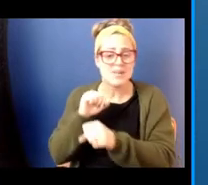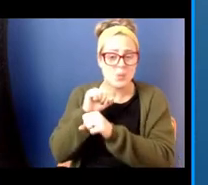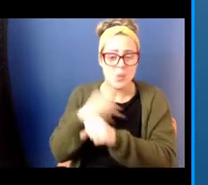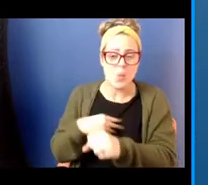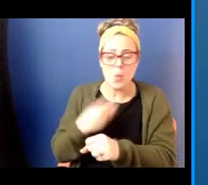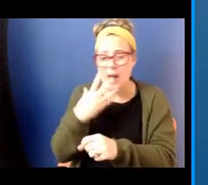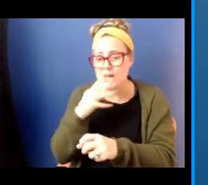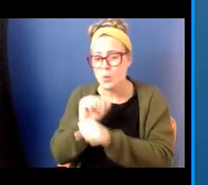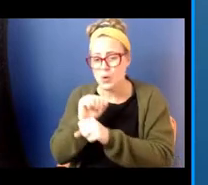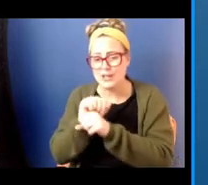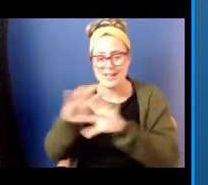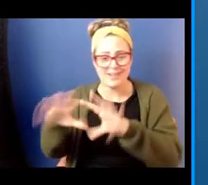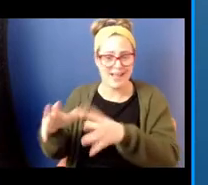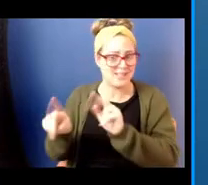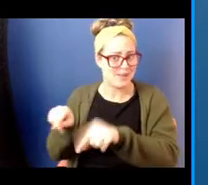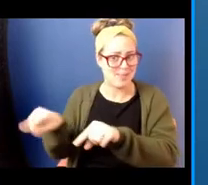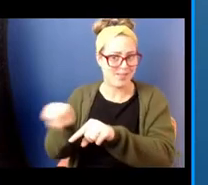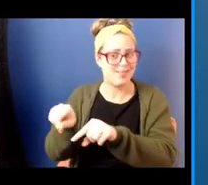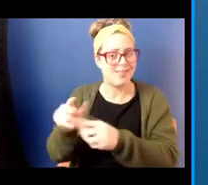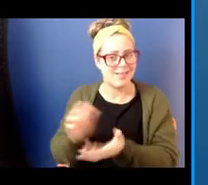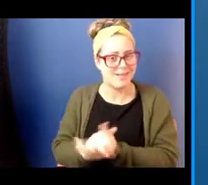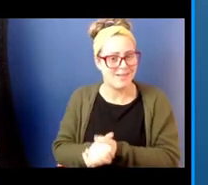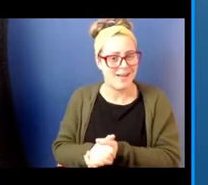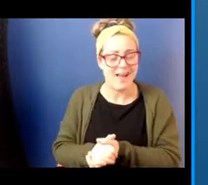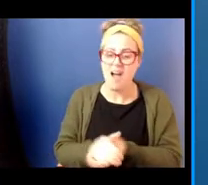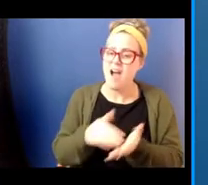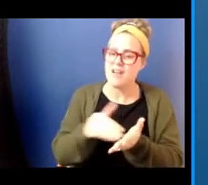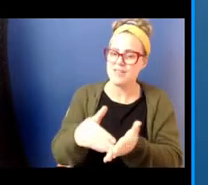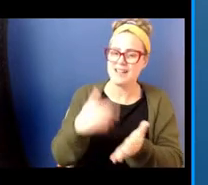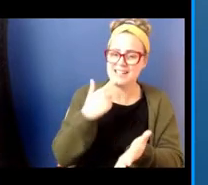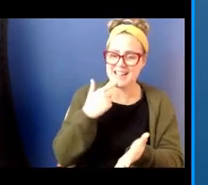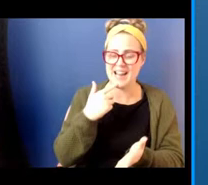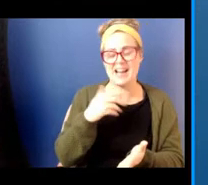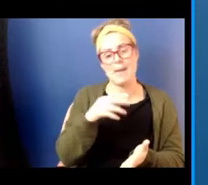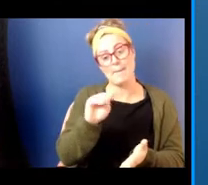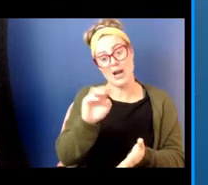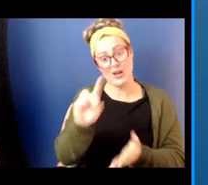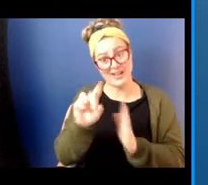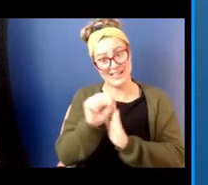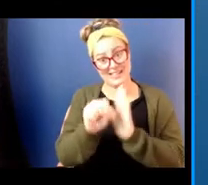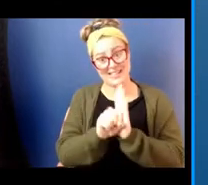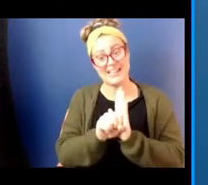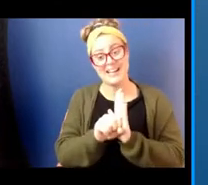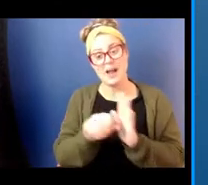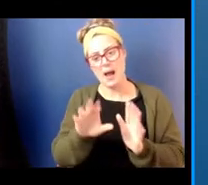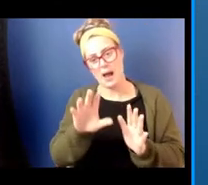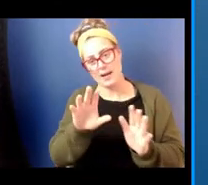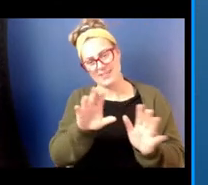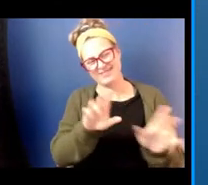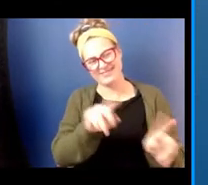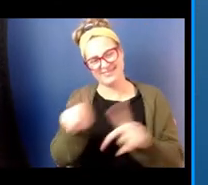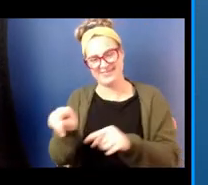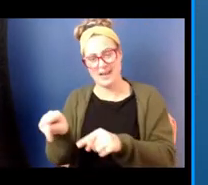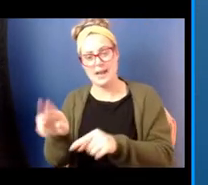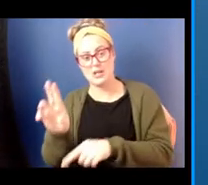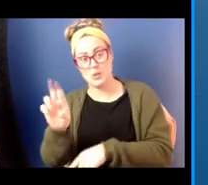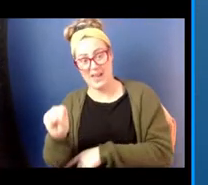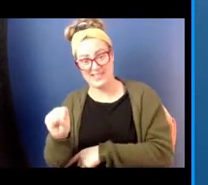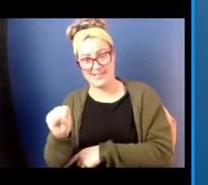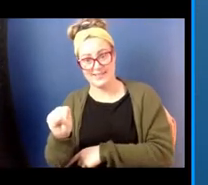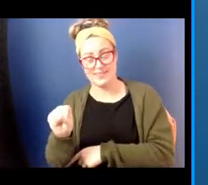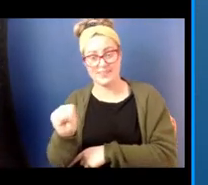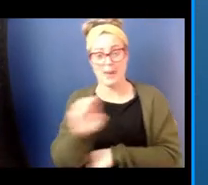say Maryland is America in miniature and as goes Maryland so goes the nation so I encourage all of us to